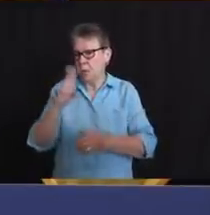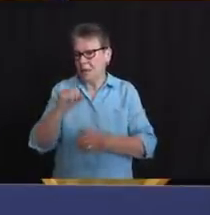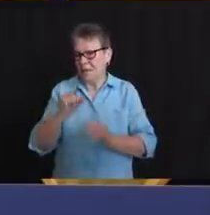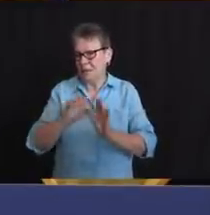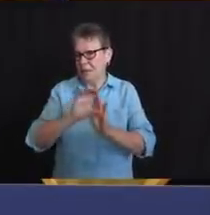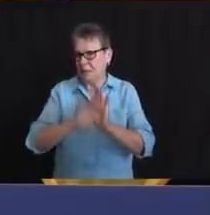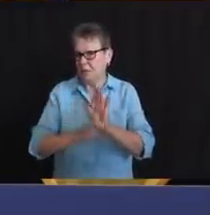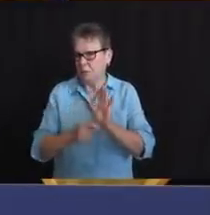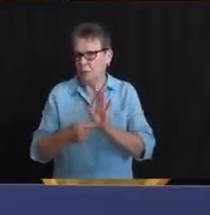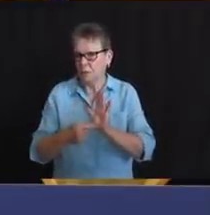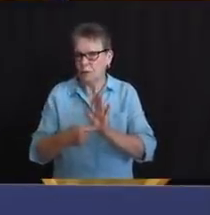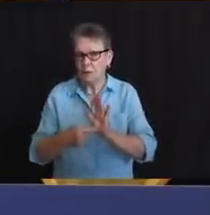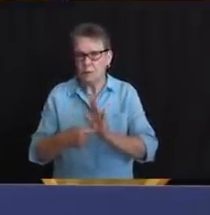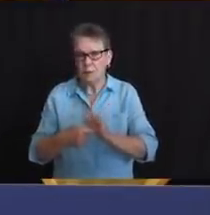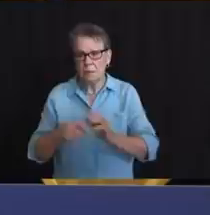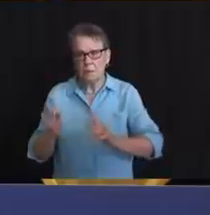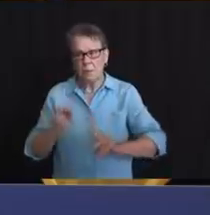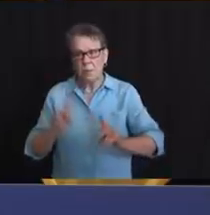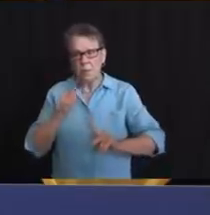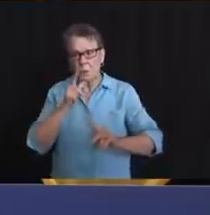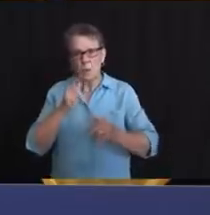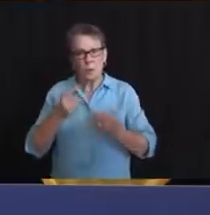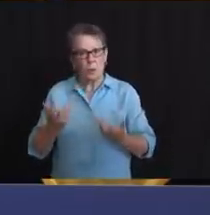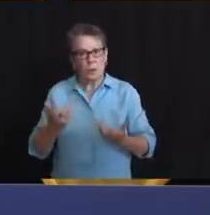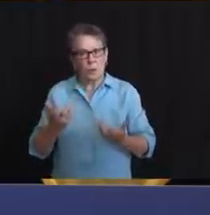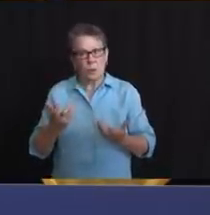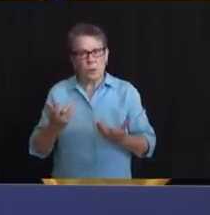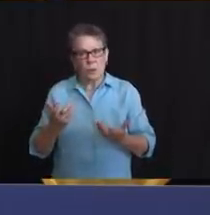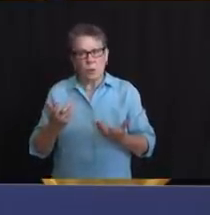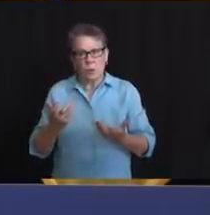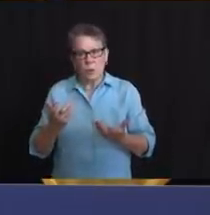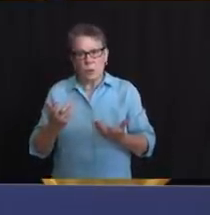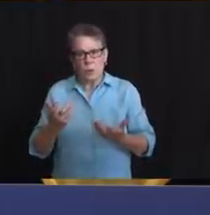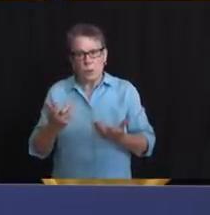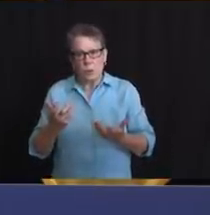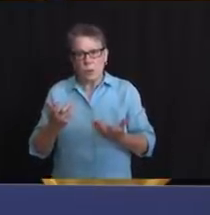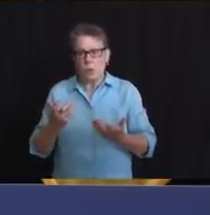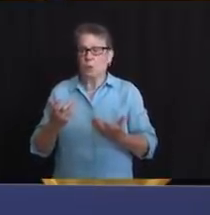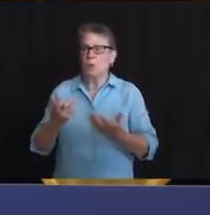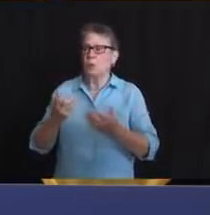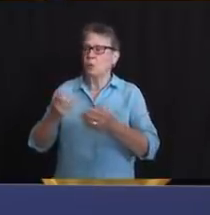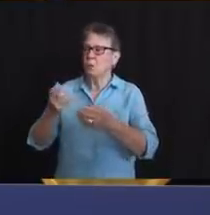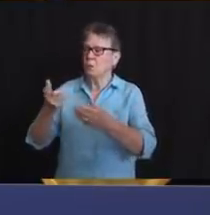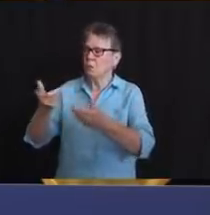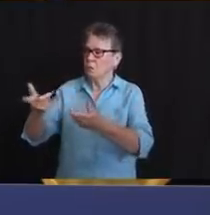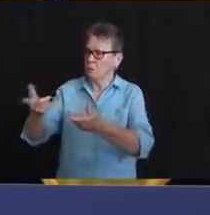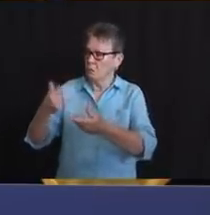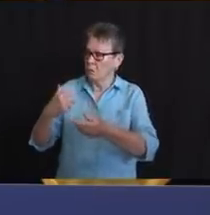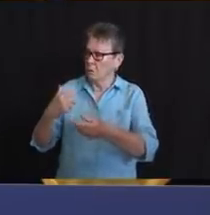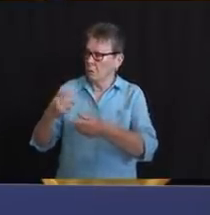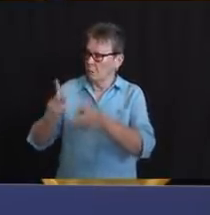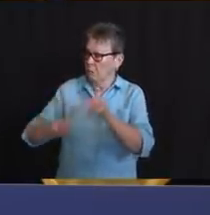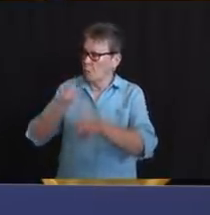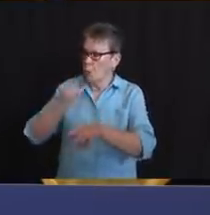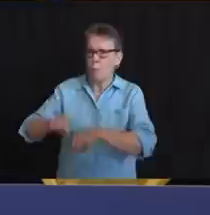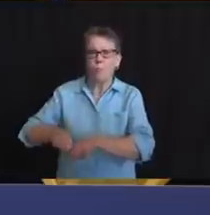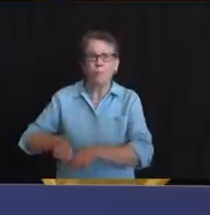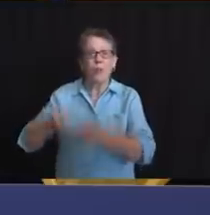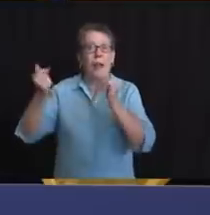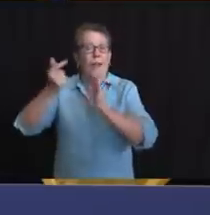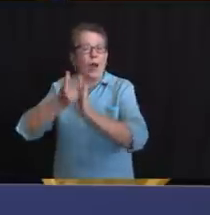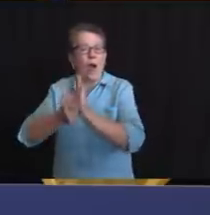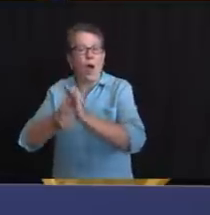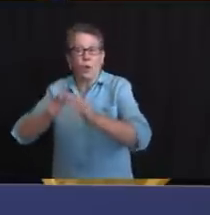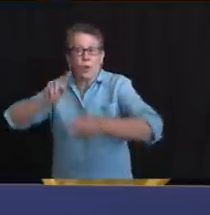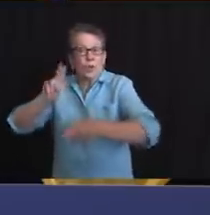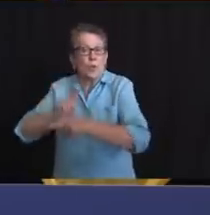and tightening up the system so that it can limit them and limit awful events such